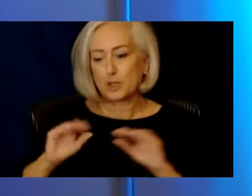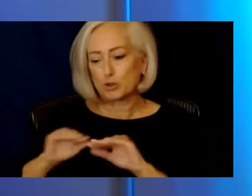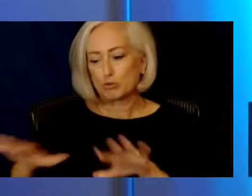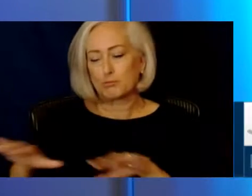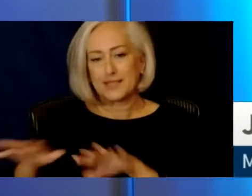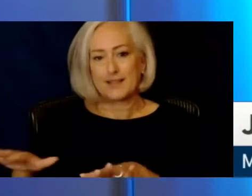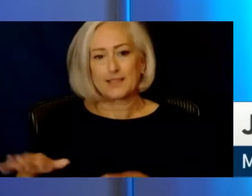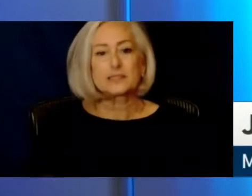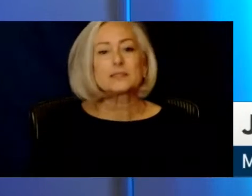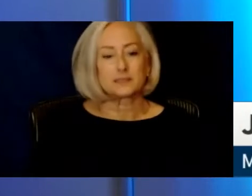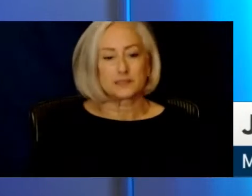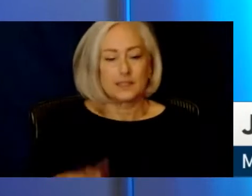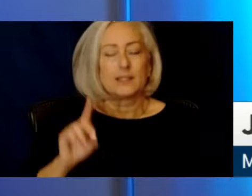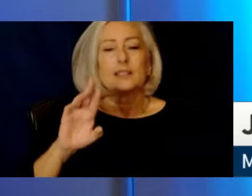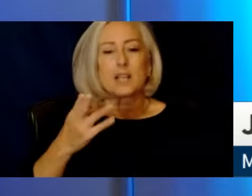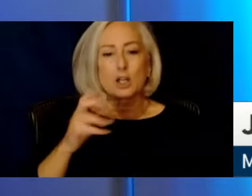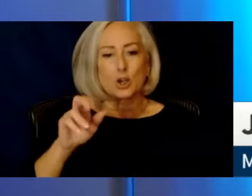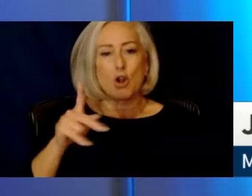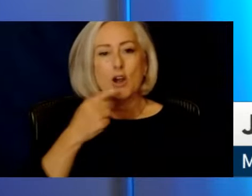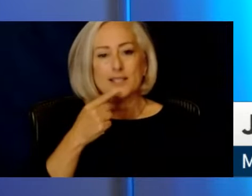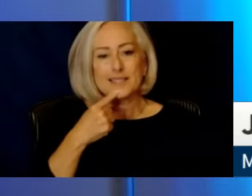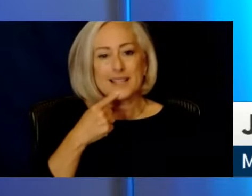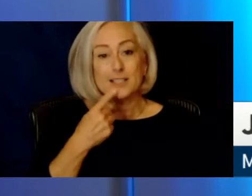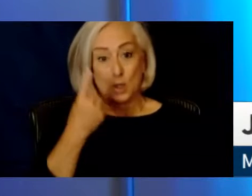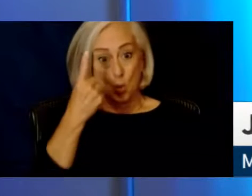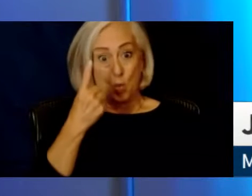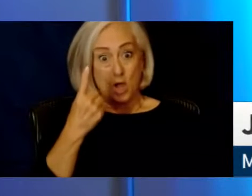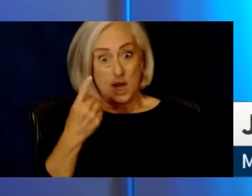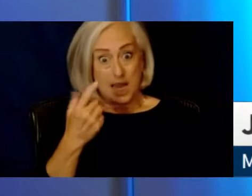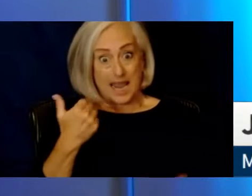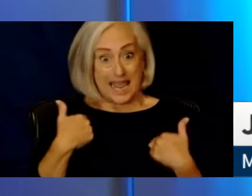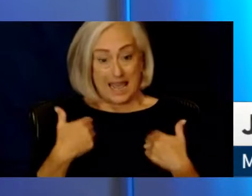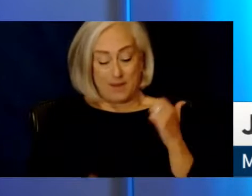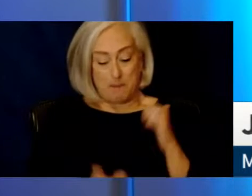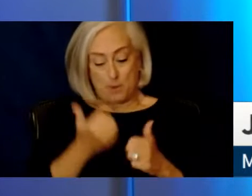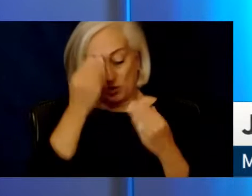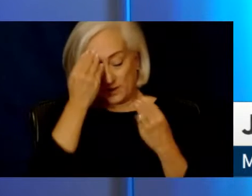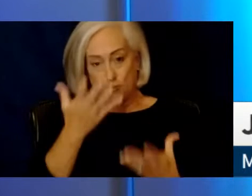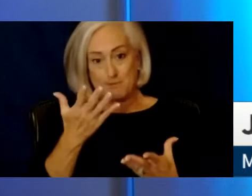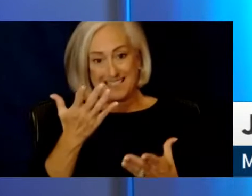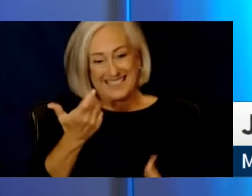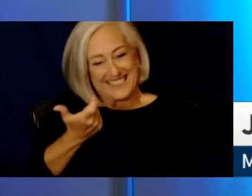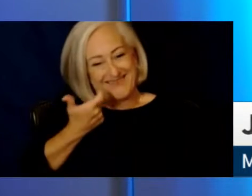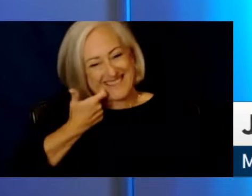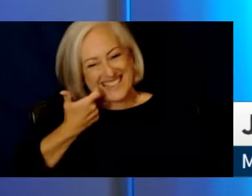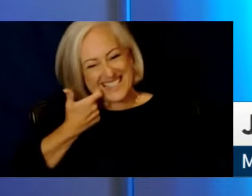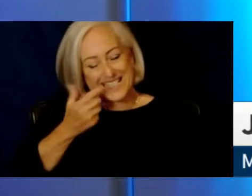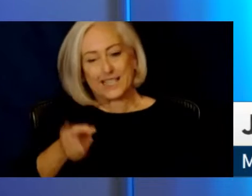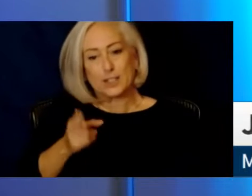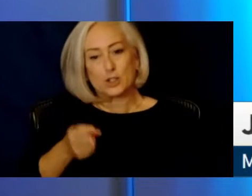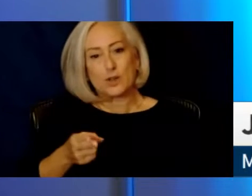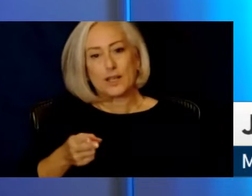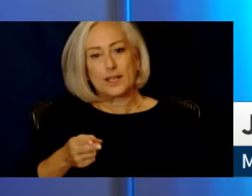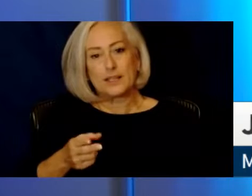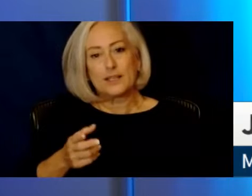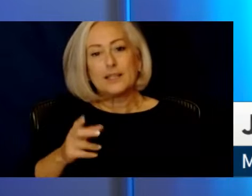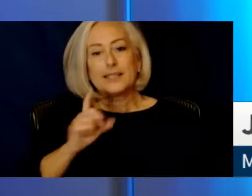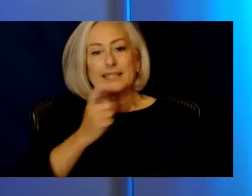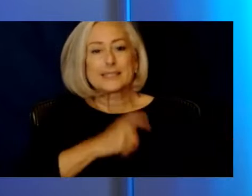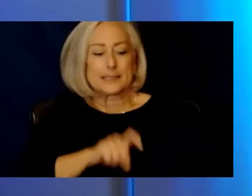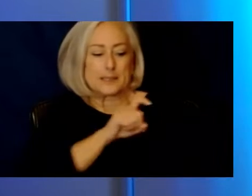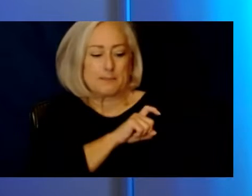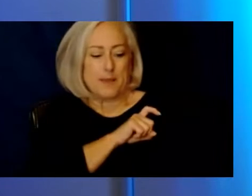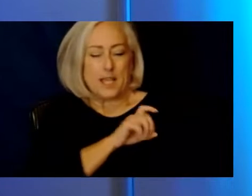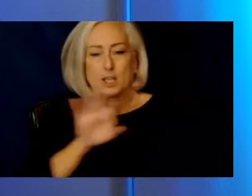Hawkinson was saying, the one that we have the most information about in recent history is the Spanish flu epidemic of what occurred